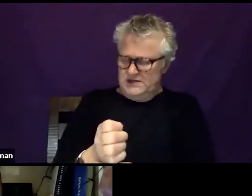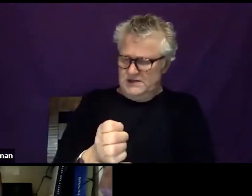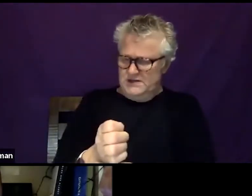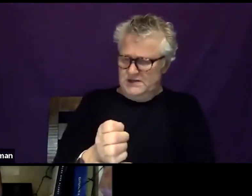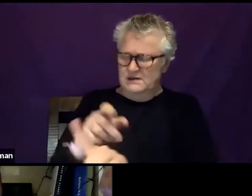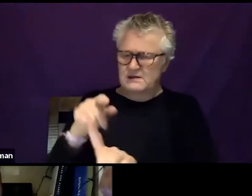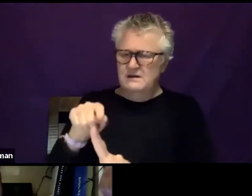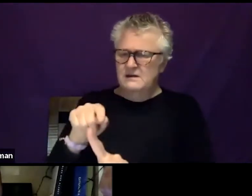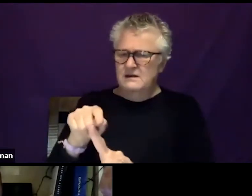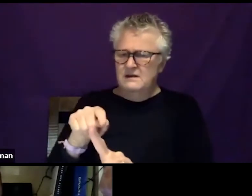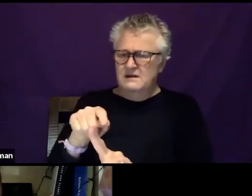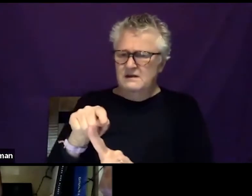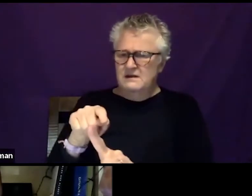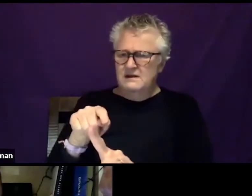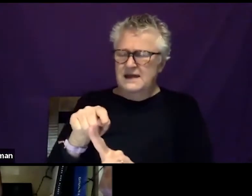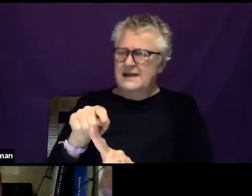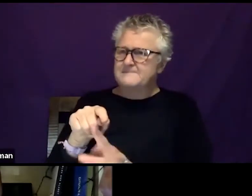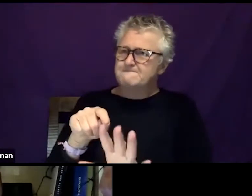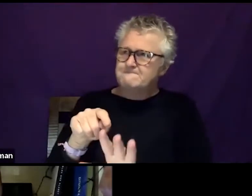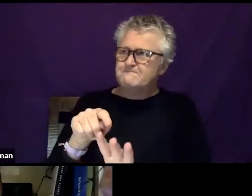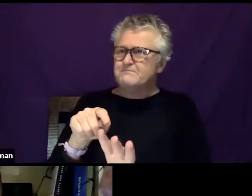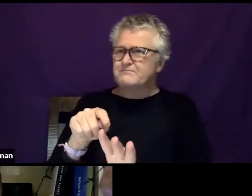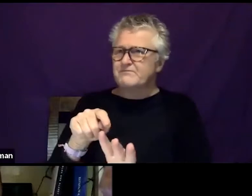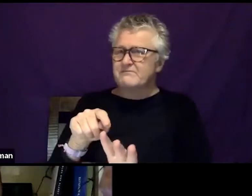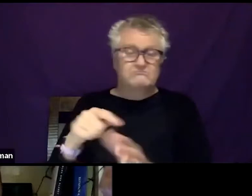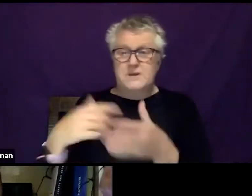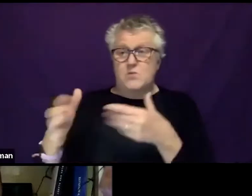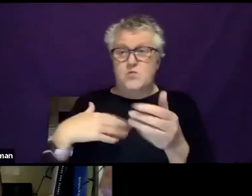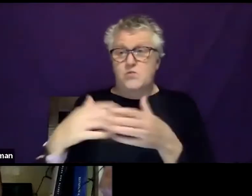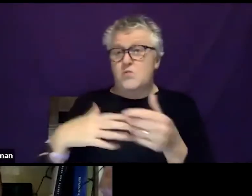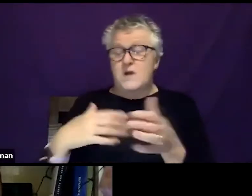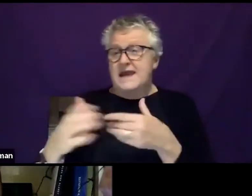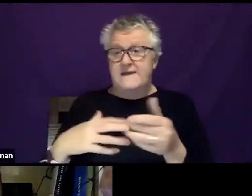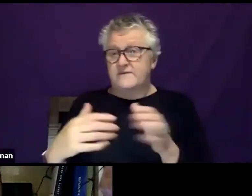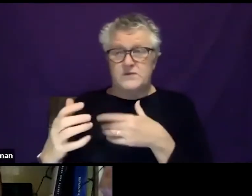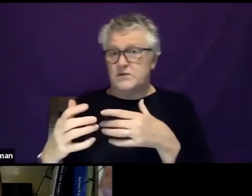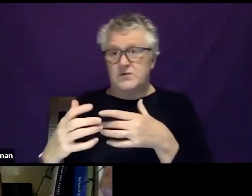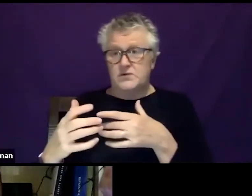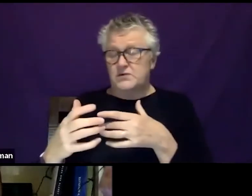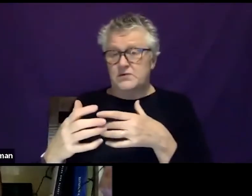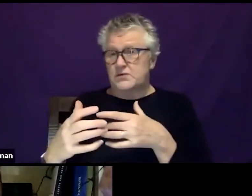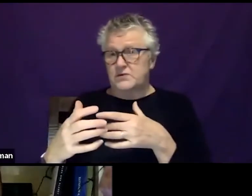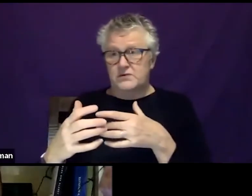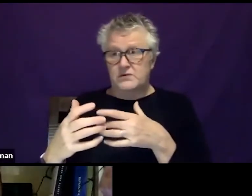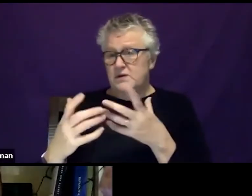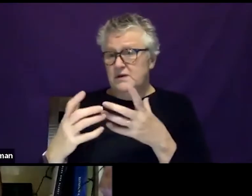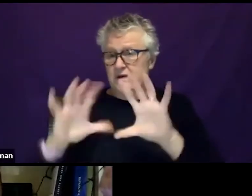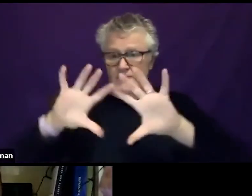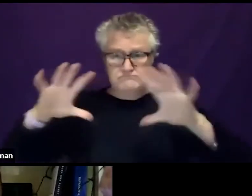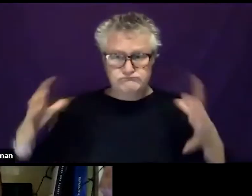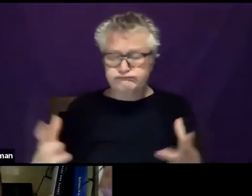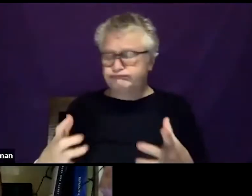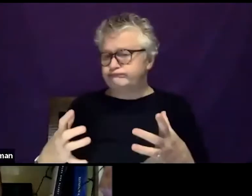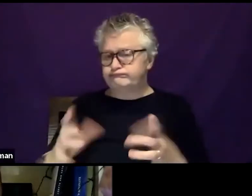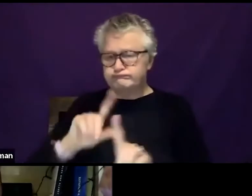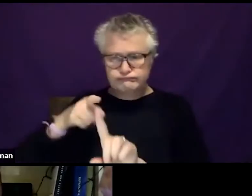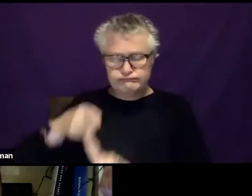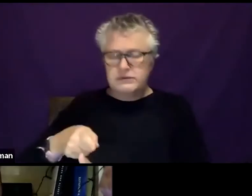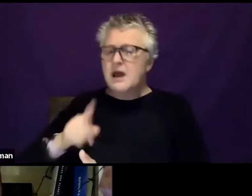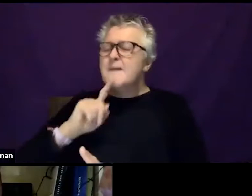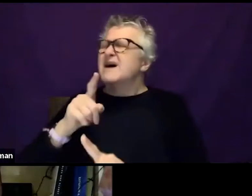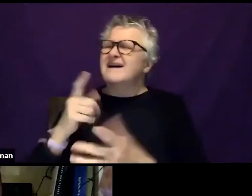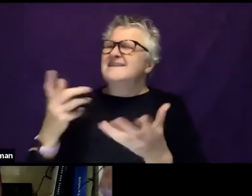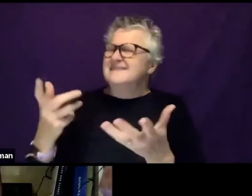there's obviously energy that people expend. People are working hard, and you don't want to get cliche about self-care, but how